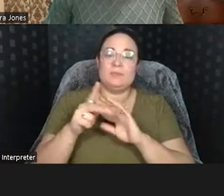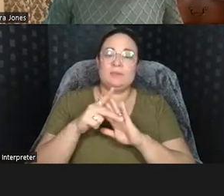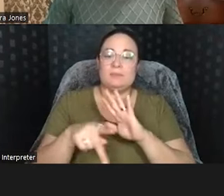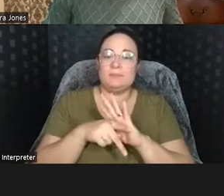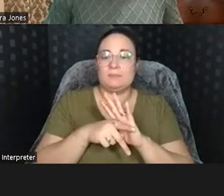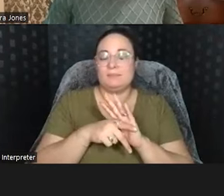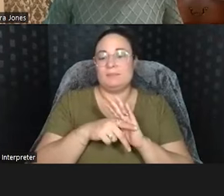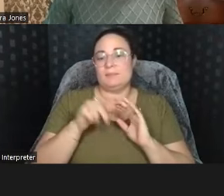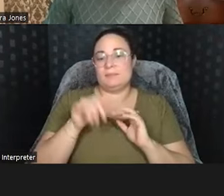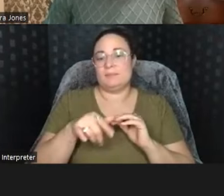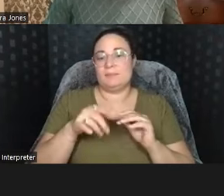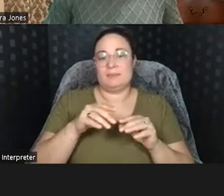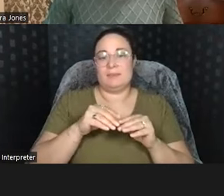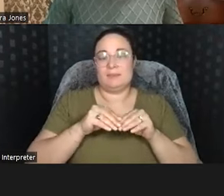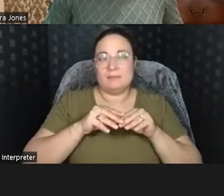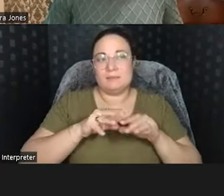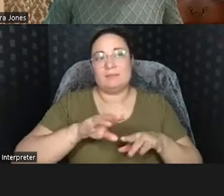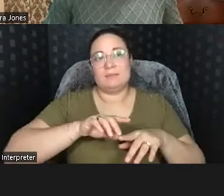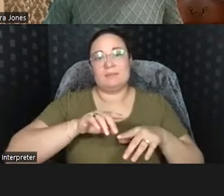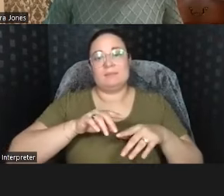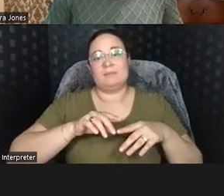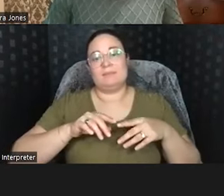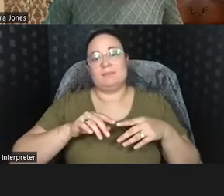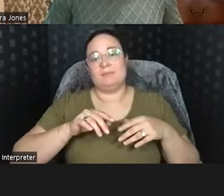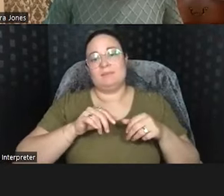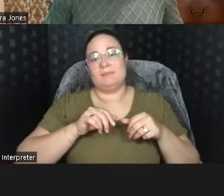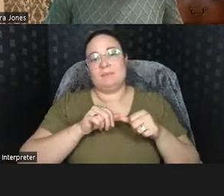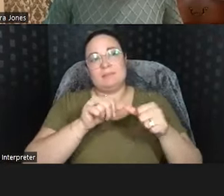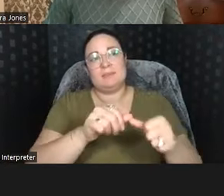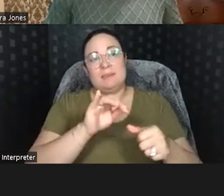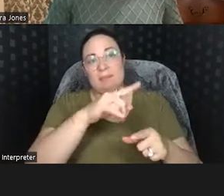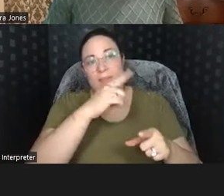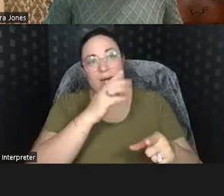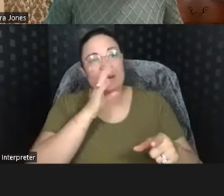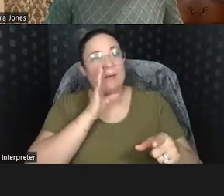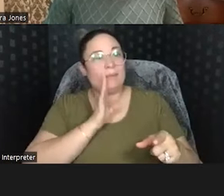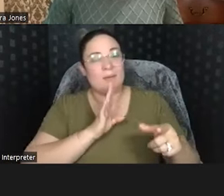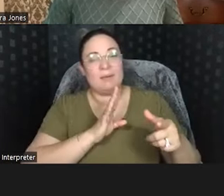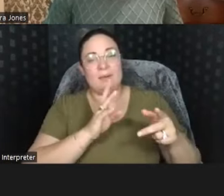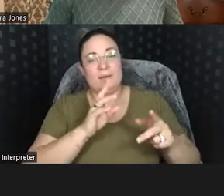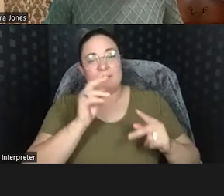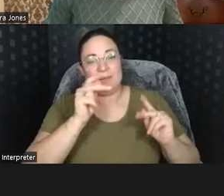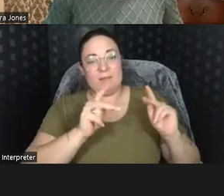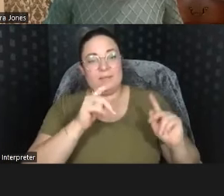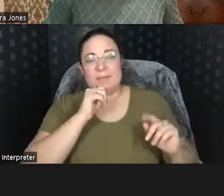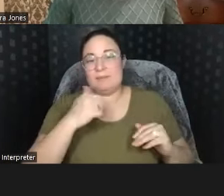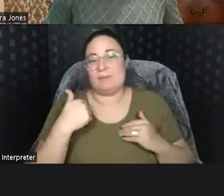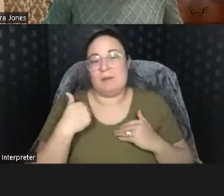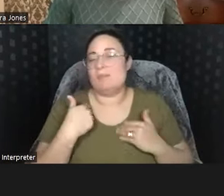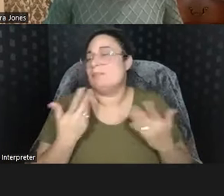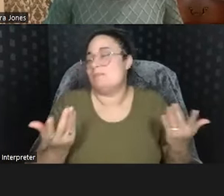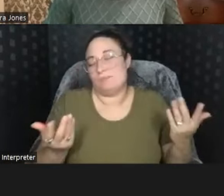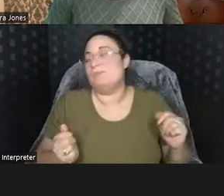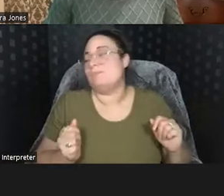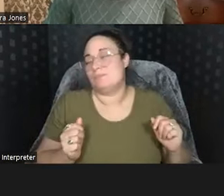policies. This perpetuation of that Black and Brown folks are irresponsible and that's why we're always